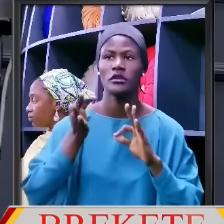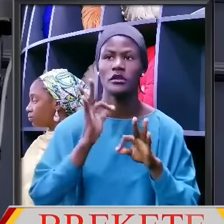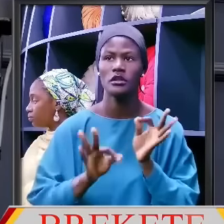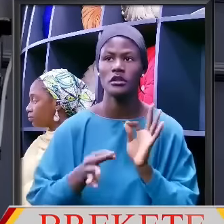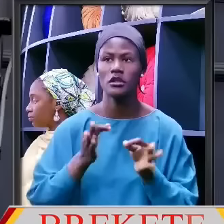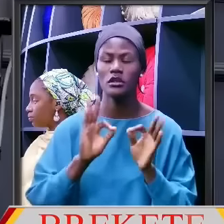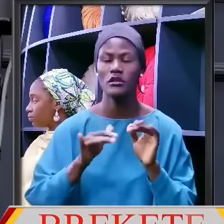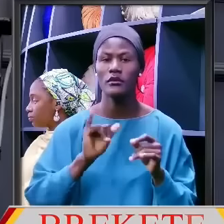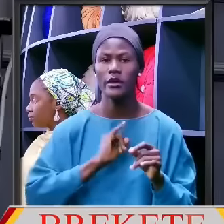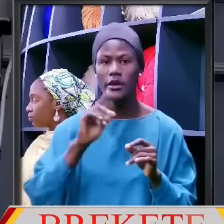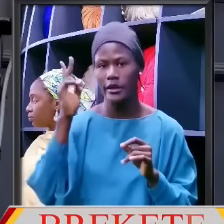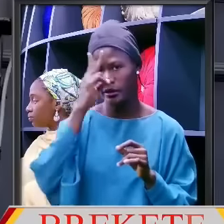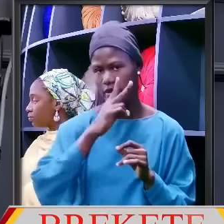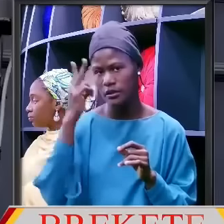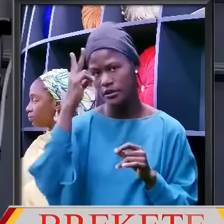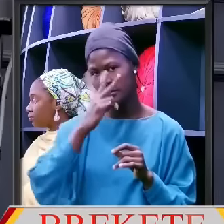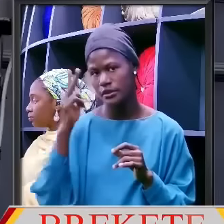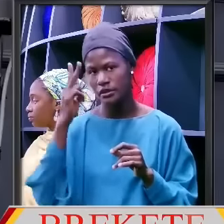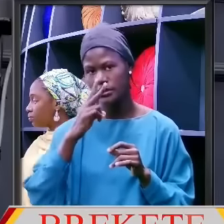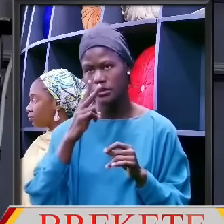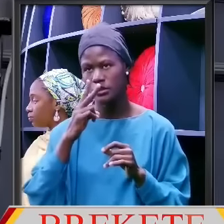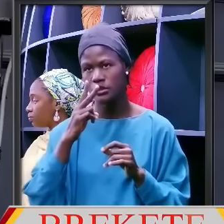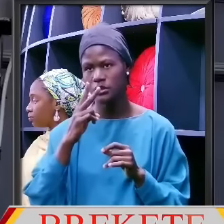if I see,